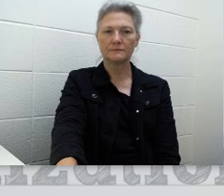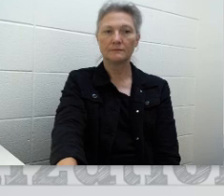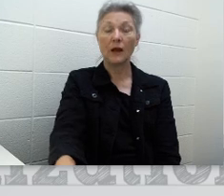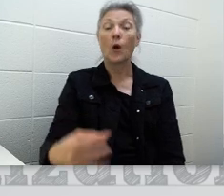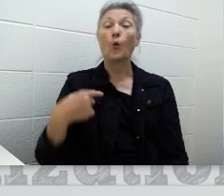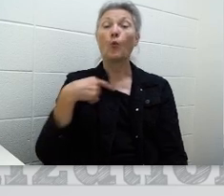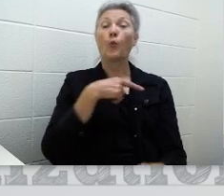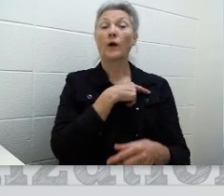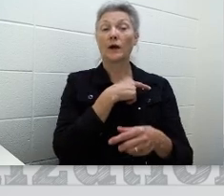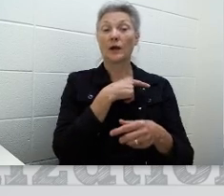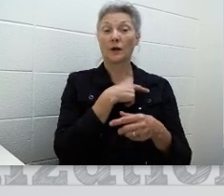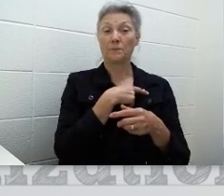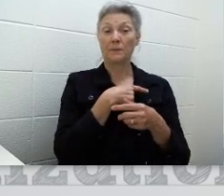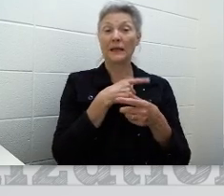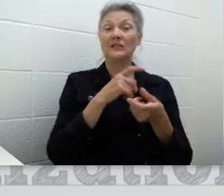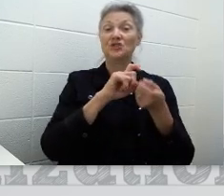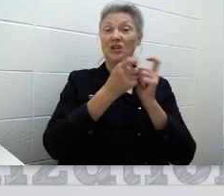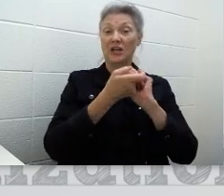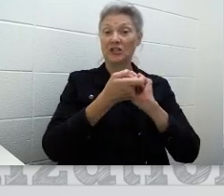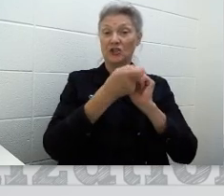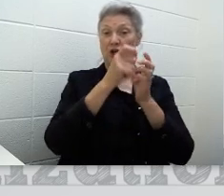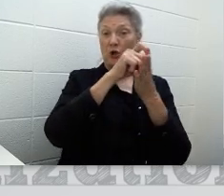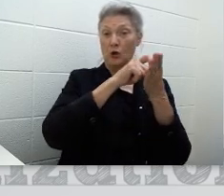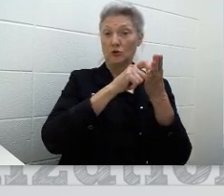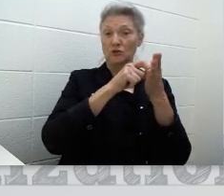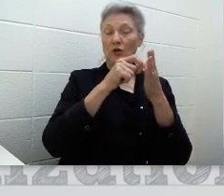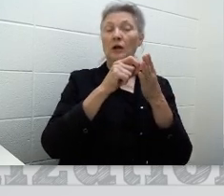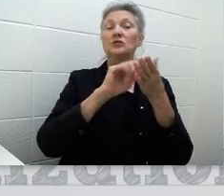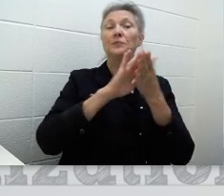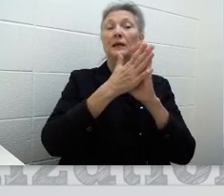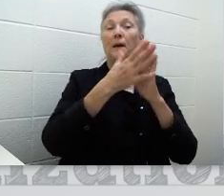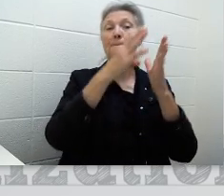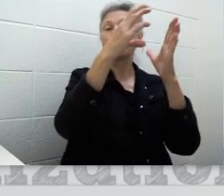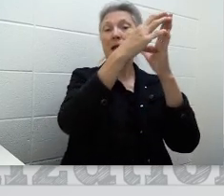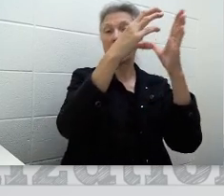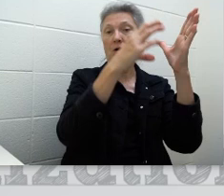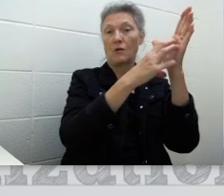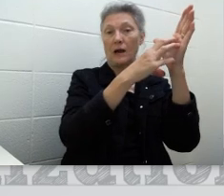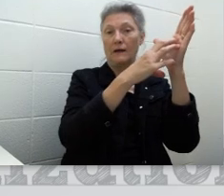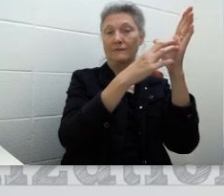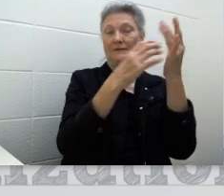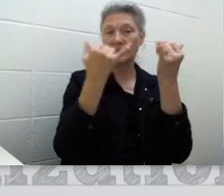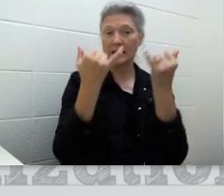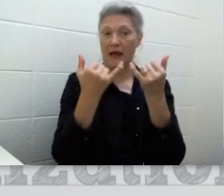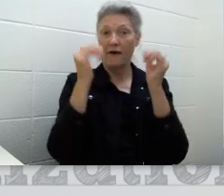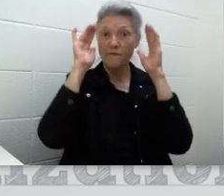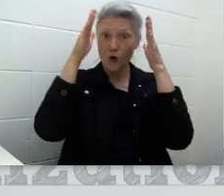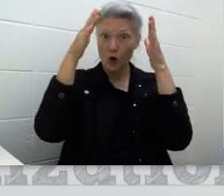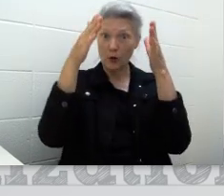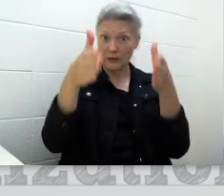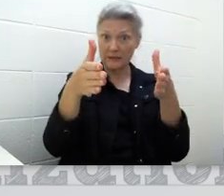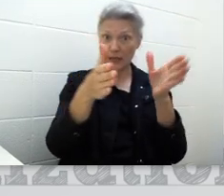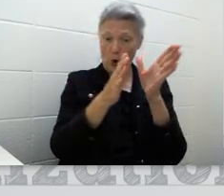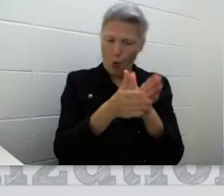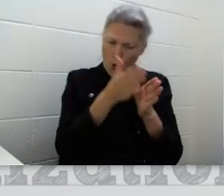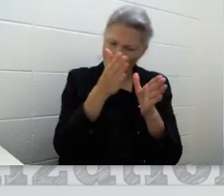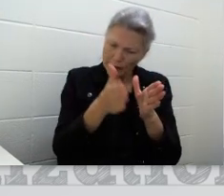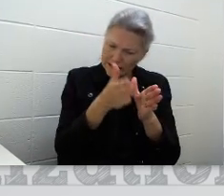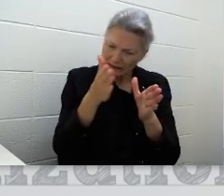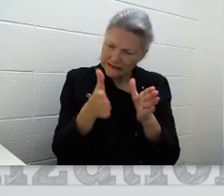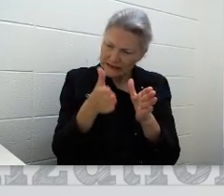We are going to be turning our notes into paragraphs today, so I want us to make sure we focus on